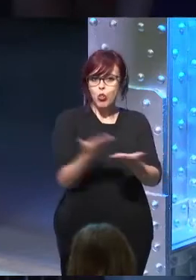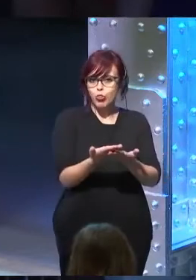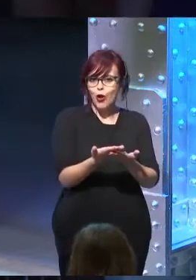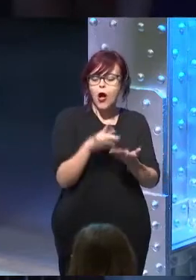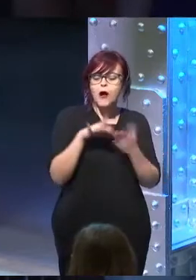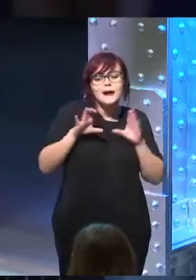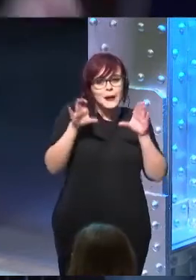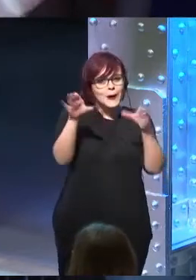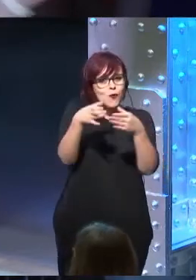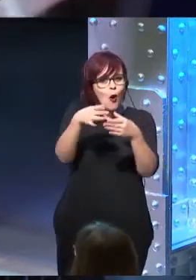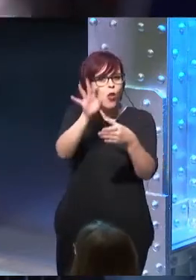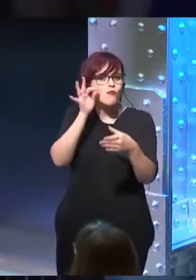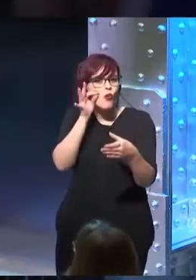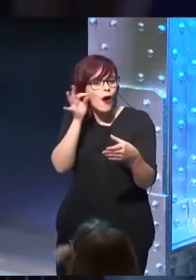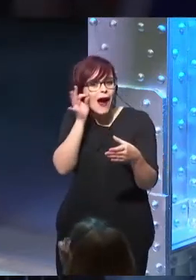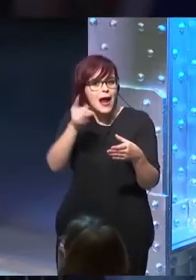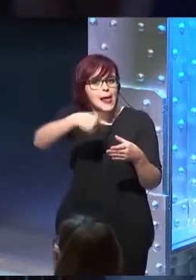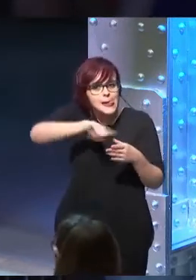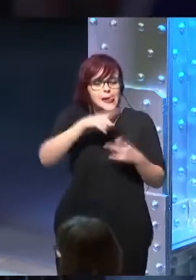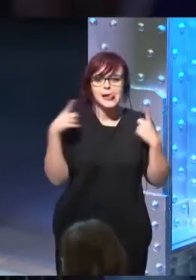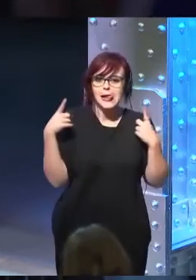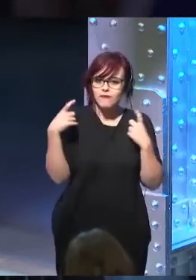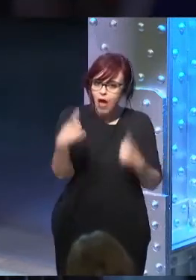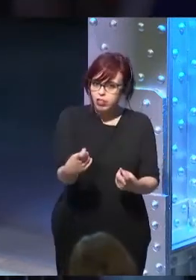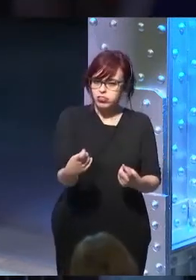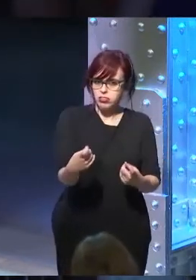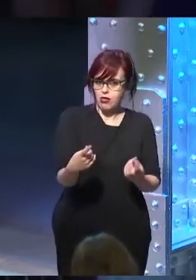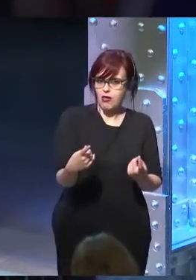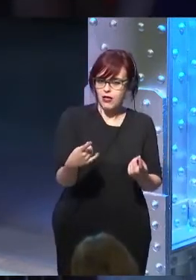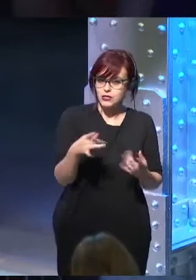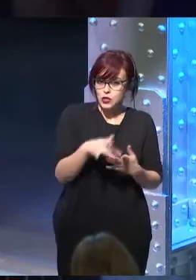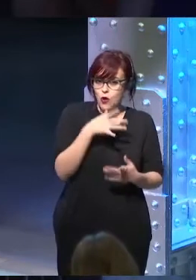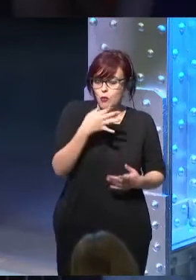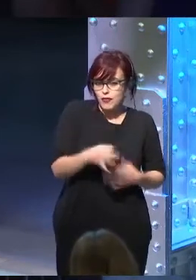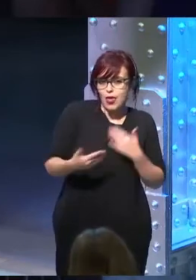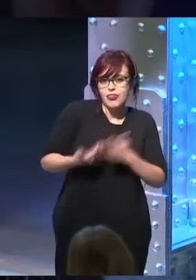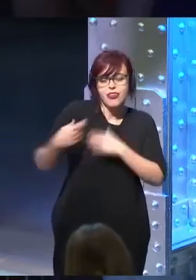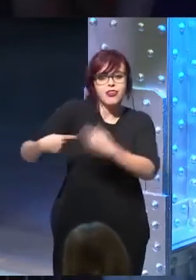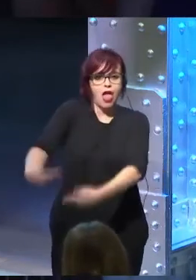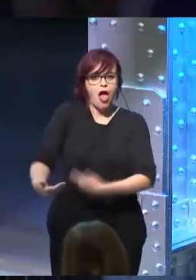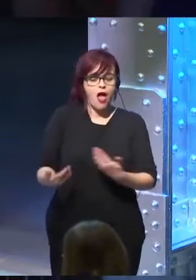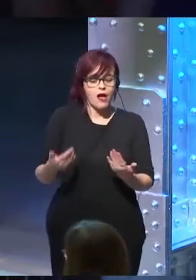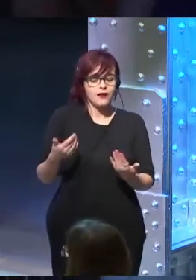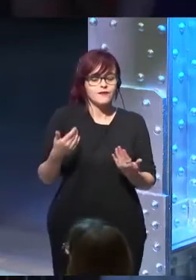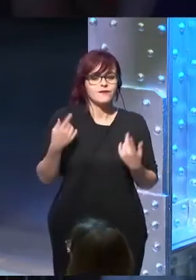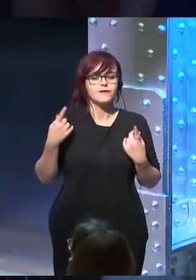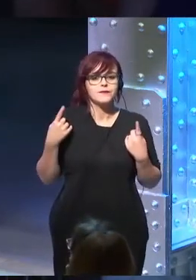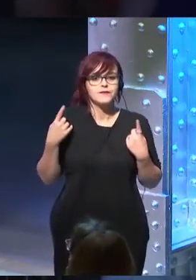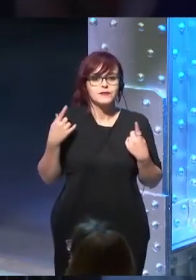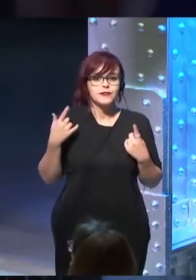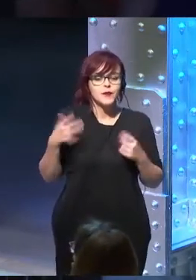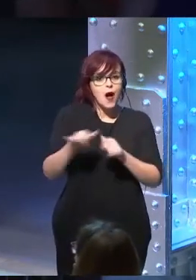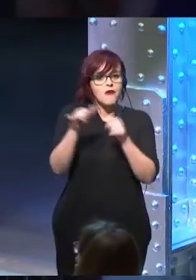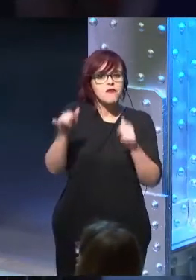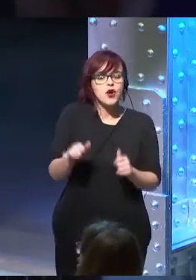haven't regularly discussed the day-to-day aspects of what I'm calling the Miss Triggs question,